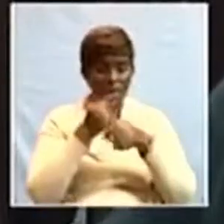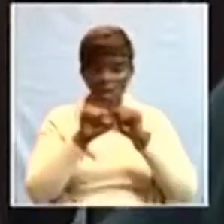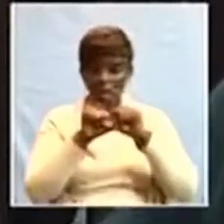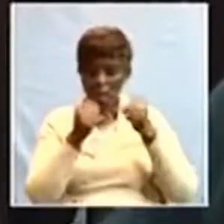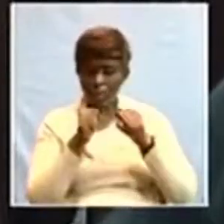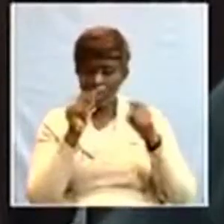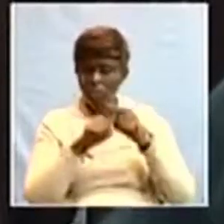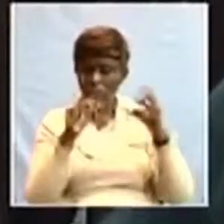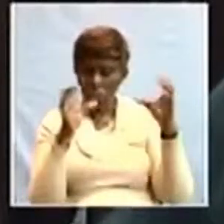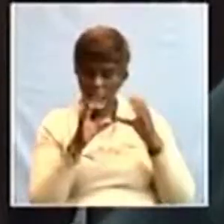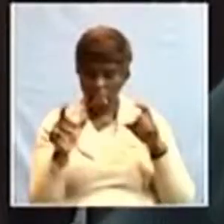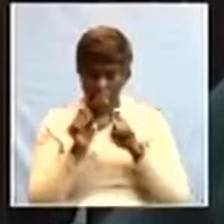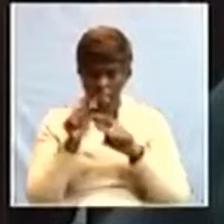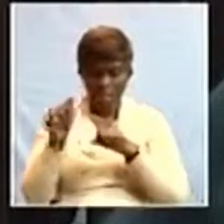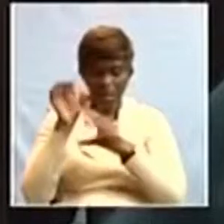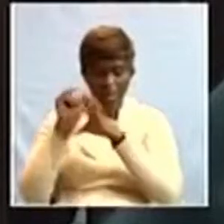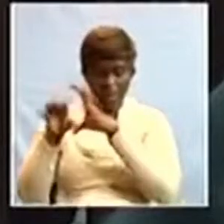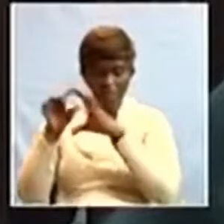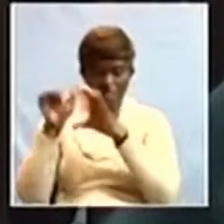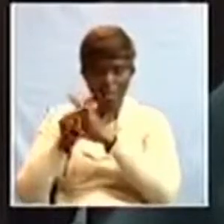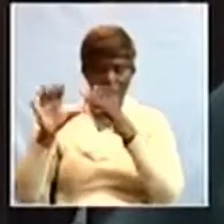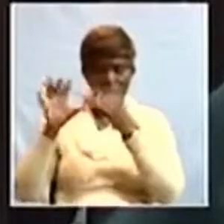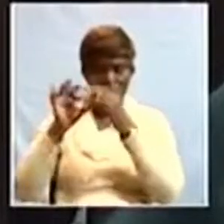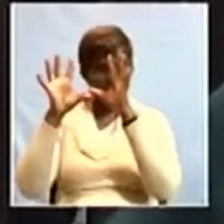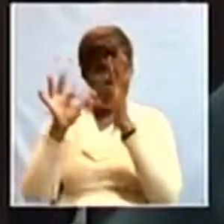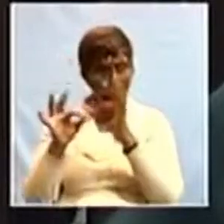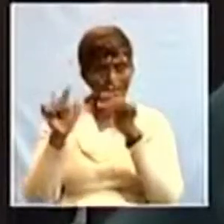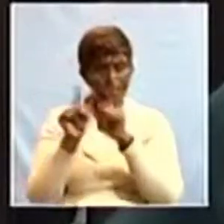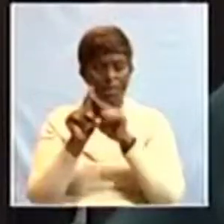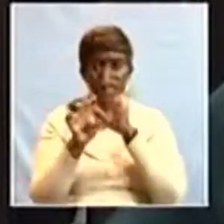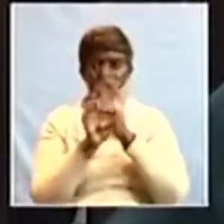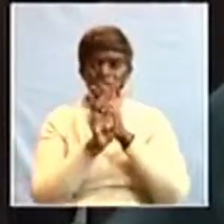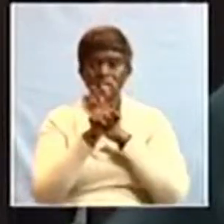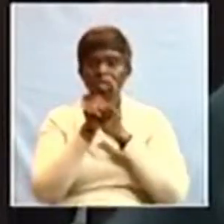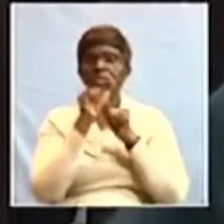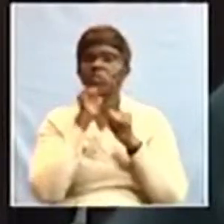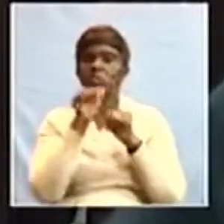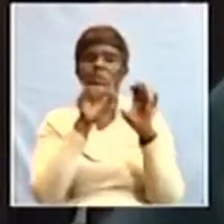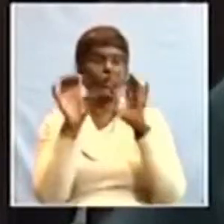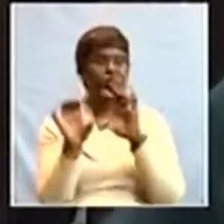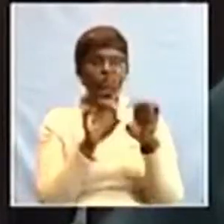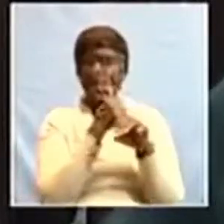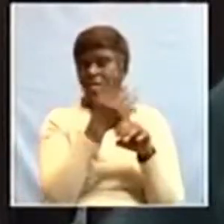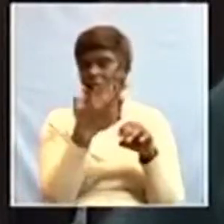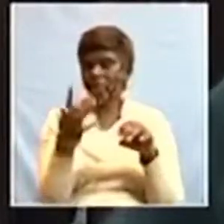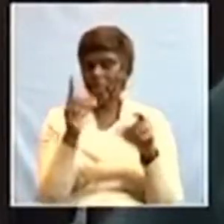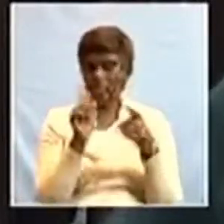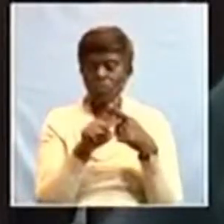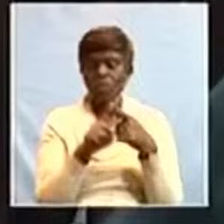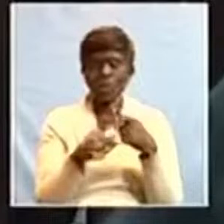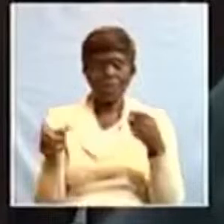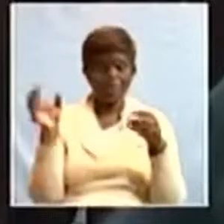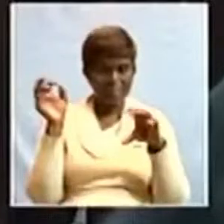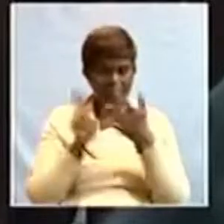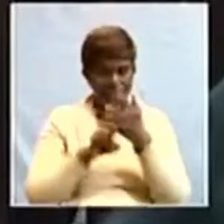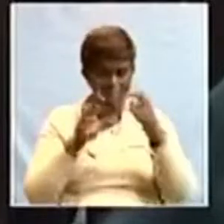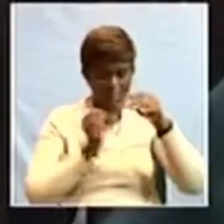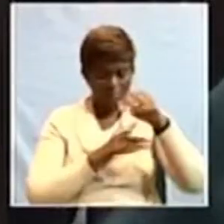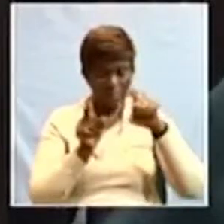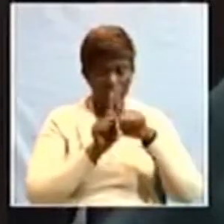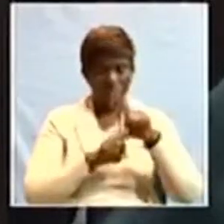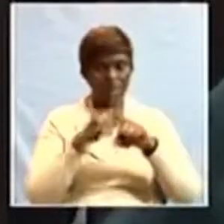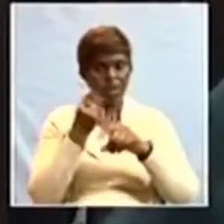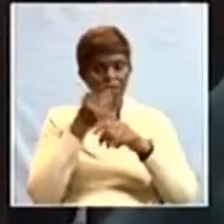to communities as they deposited in the joint account, such that they could not do anything to reinvest and simply let the